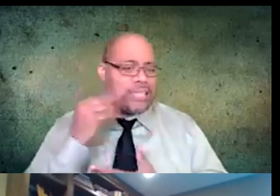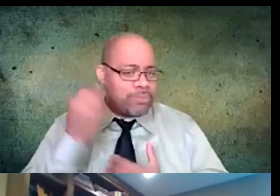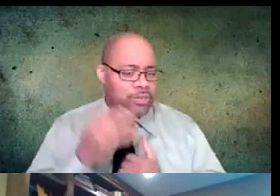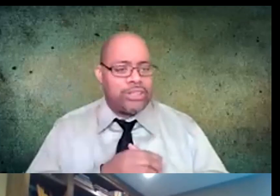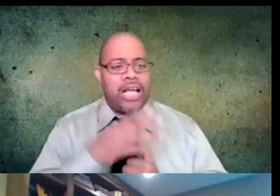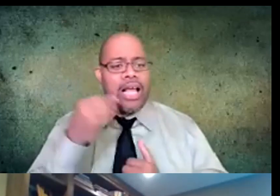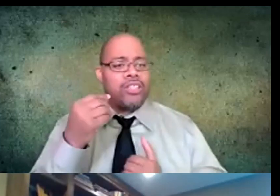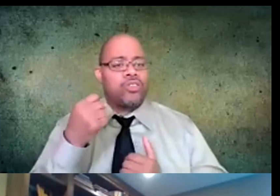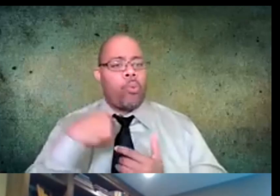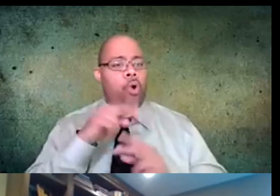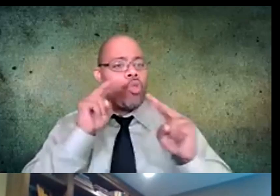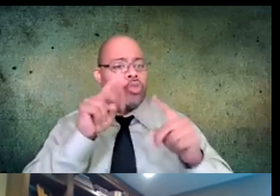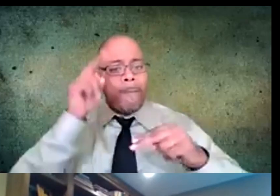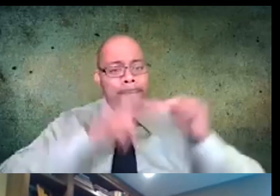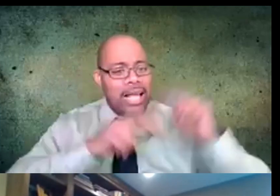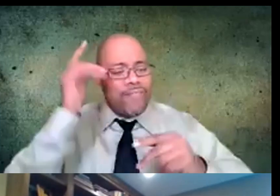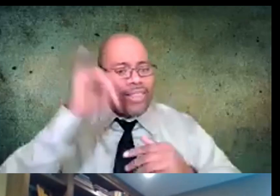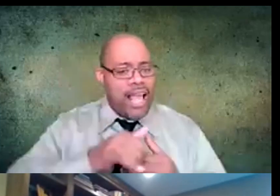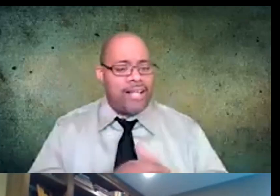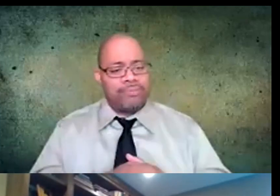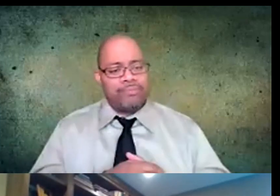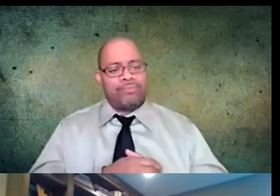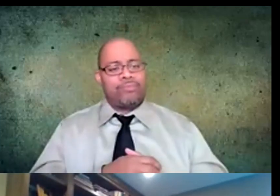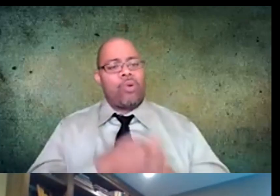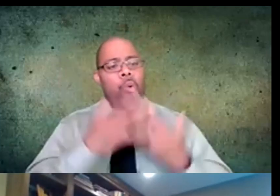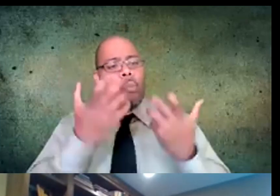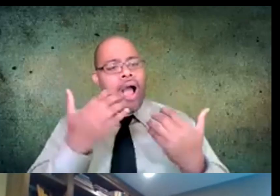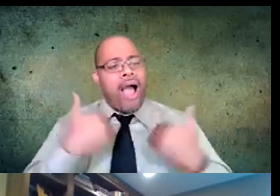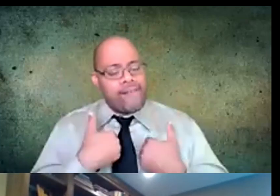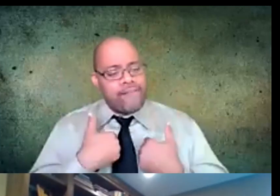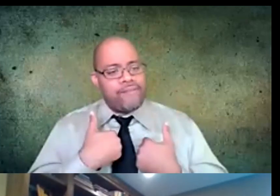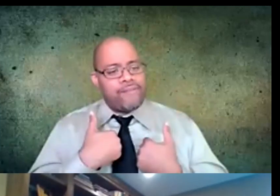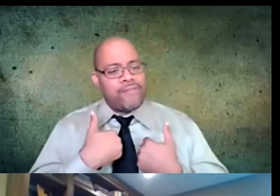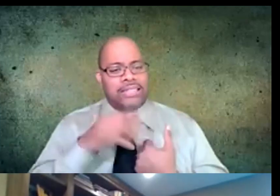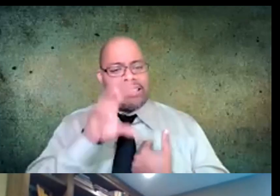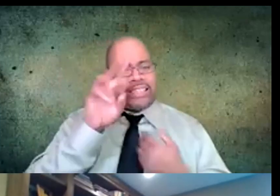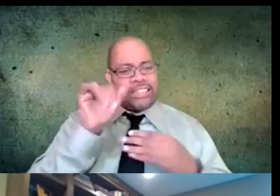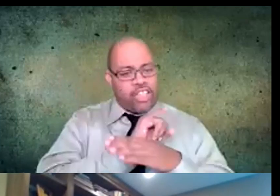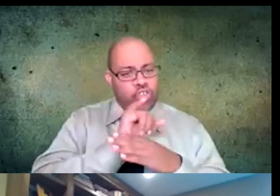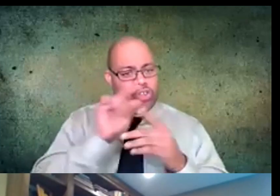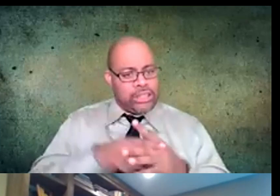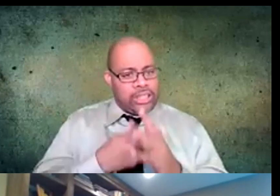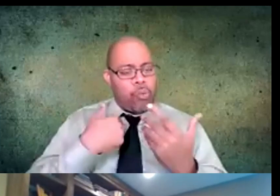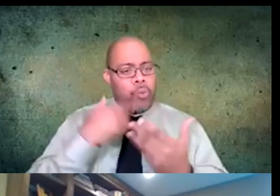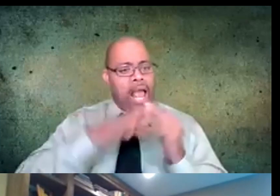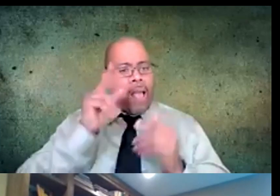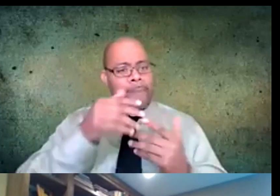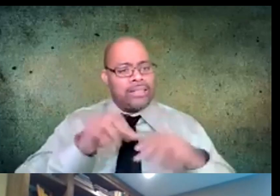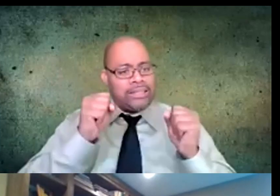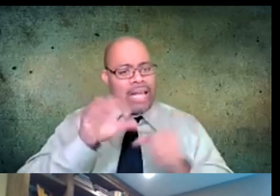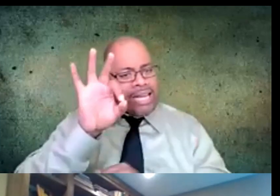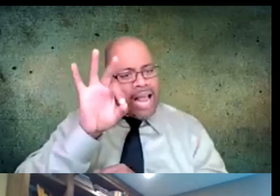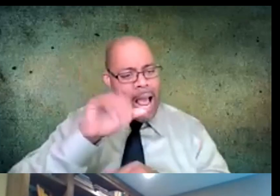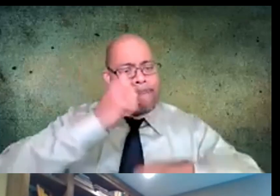And so we're looking to build on this. We wanted to have 6 interns, I think, initially, and we ended up taking 9